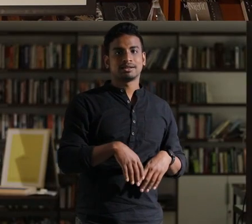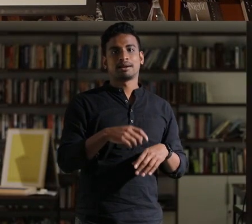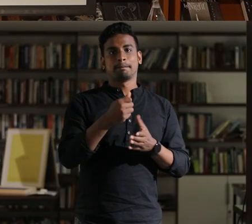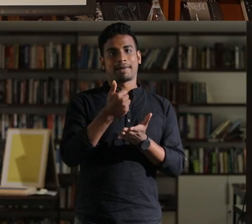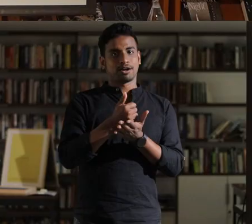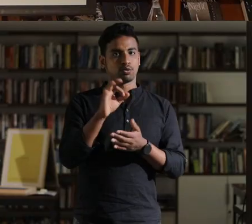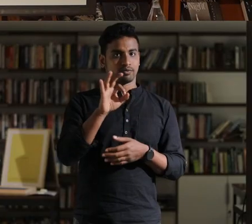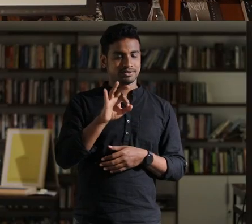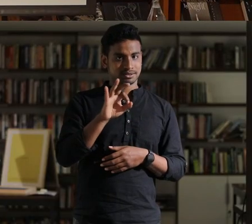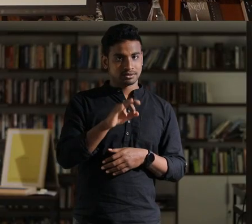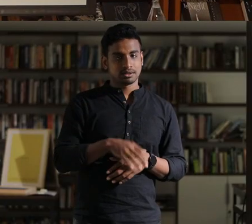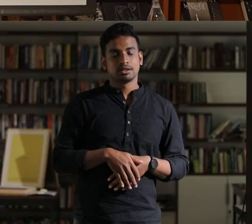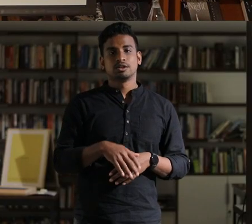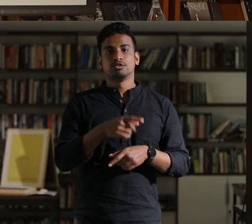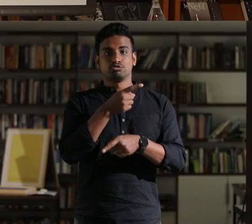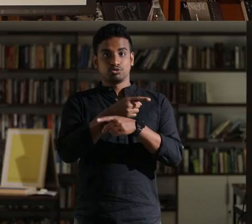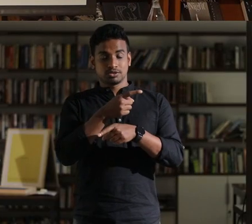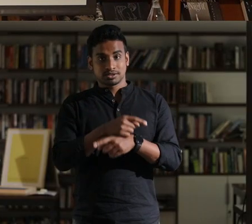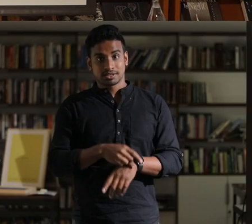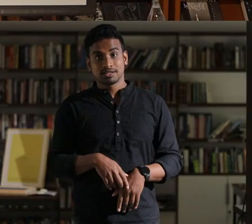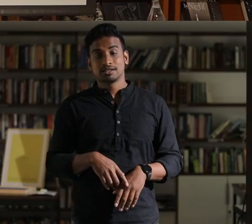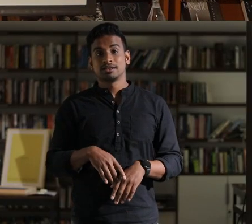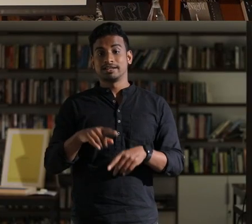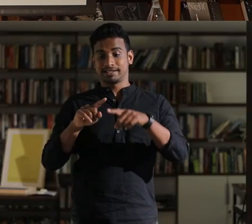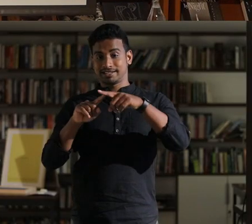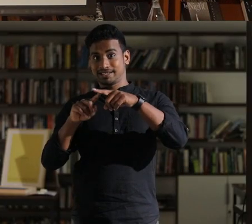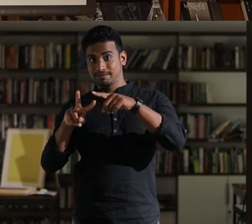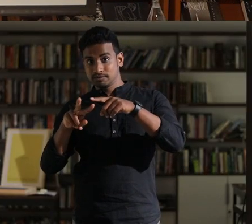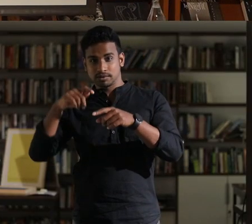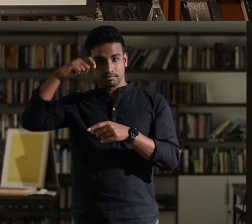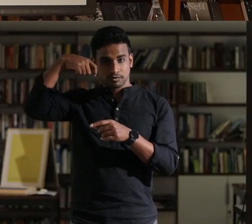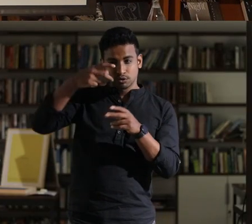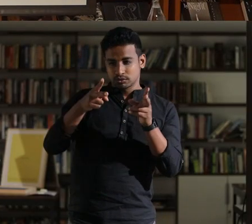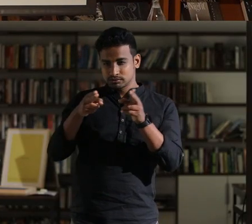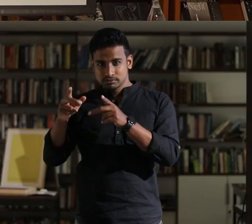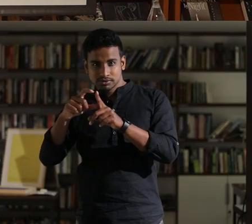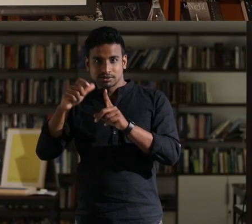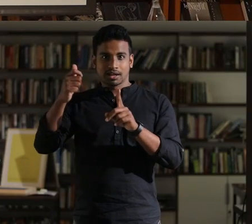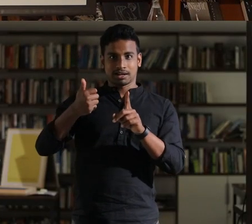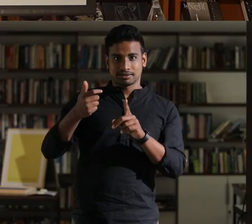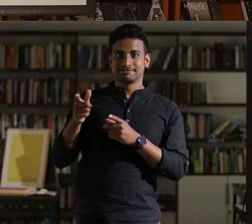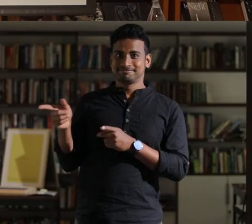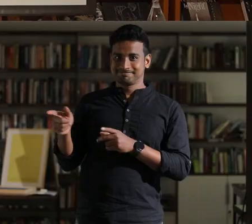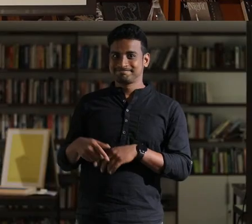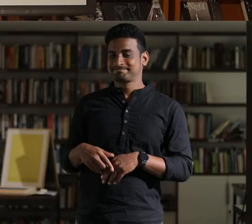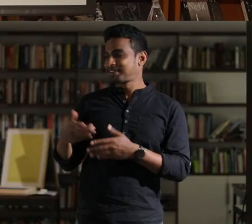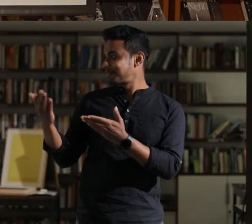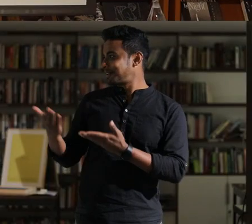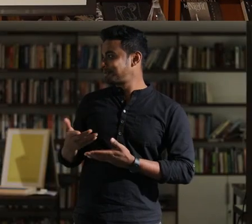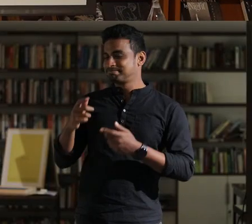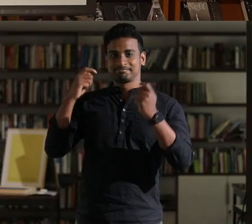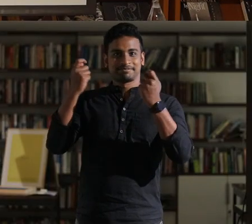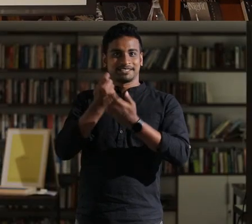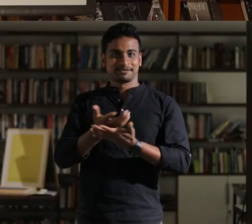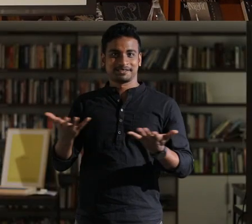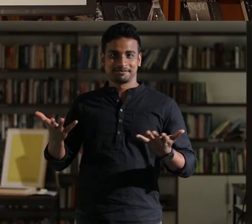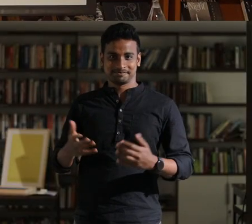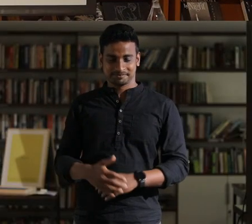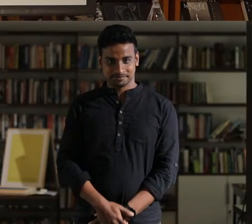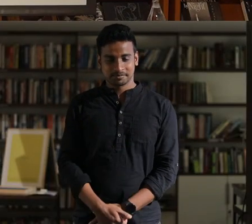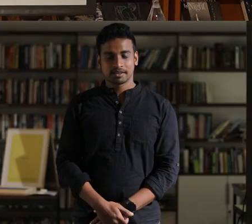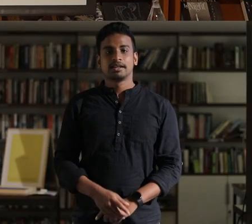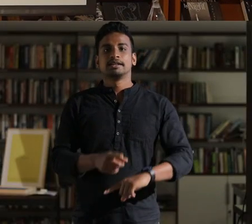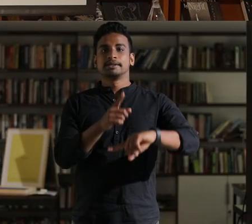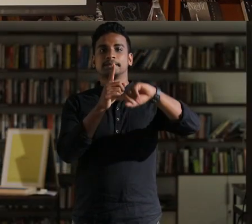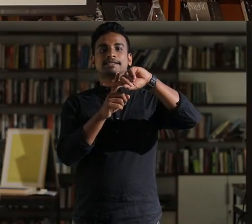video artist, and documentary film and television director. We welcome you to the festival, sir. I would